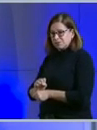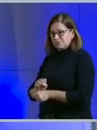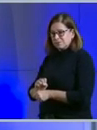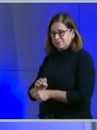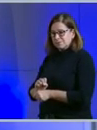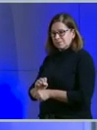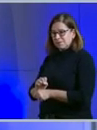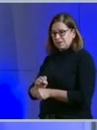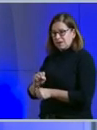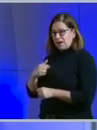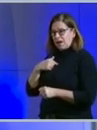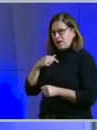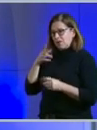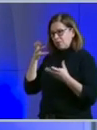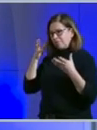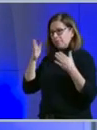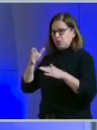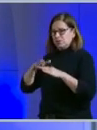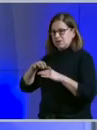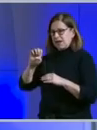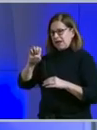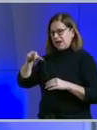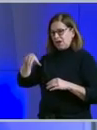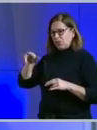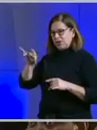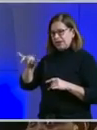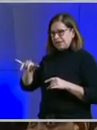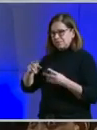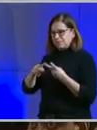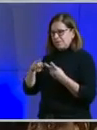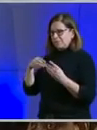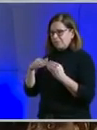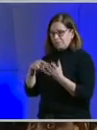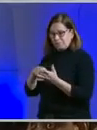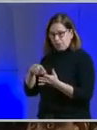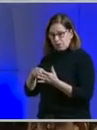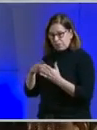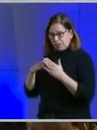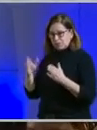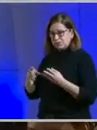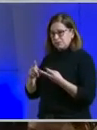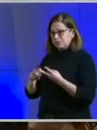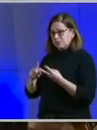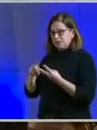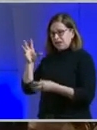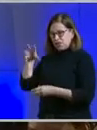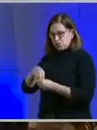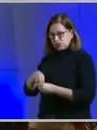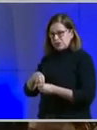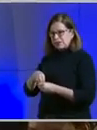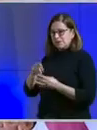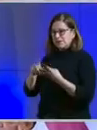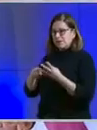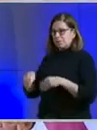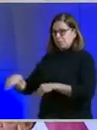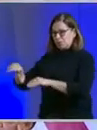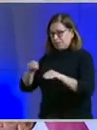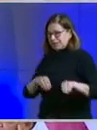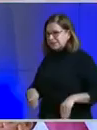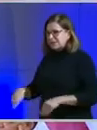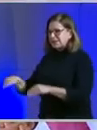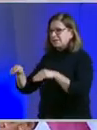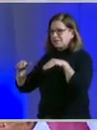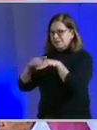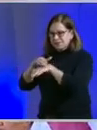equity, affordability, sustainability, inclusivity, and mobility across the city. And as we continue in the